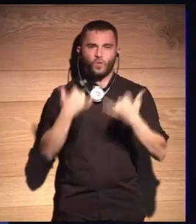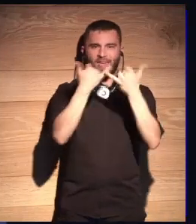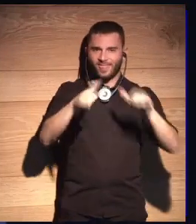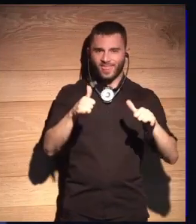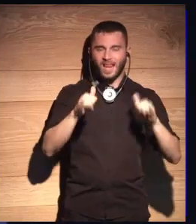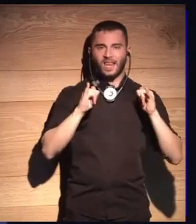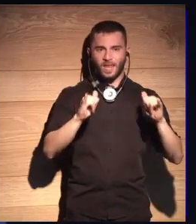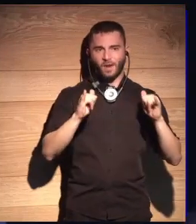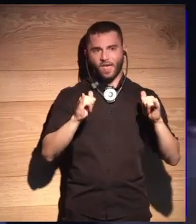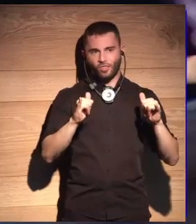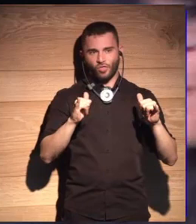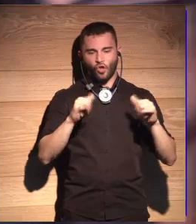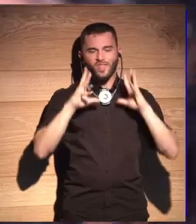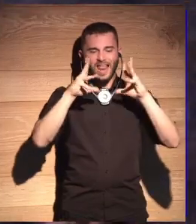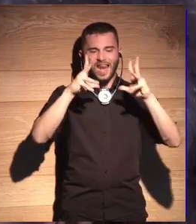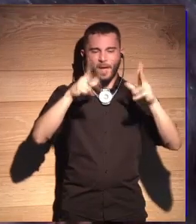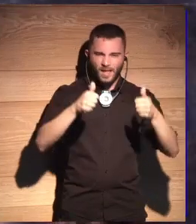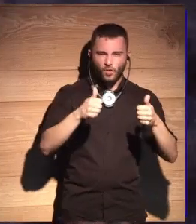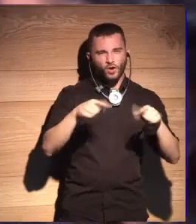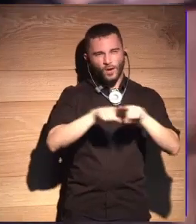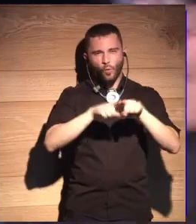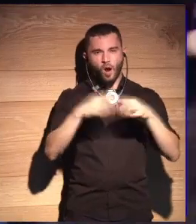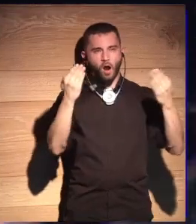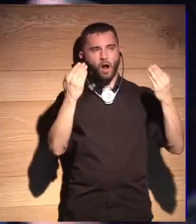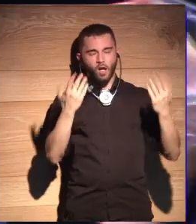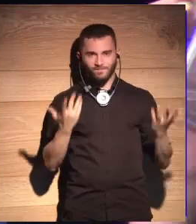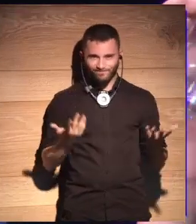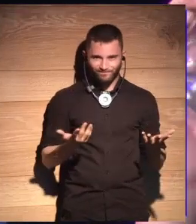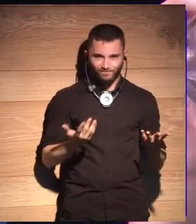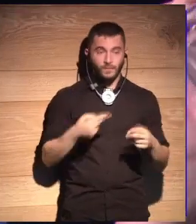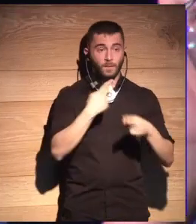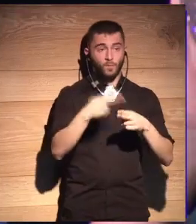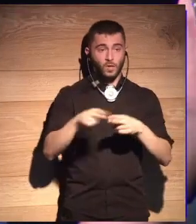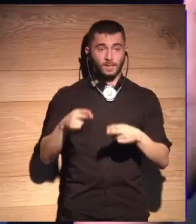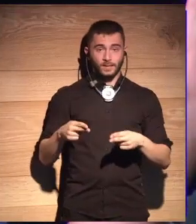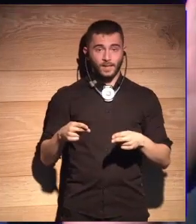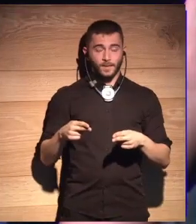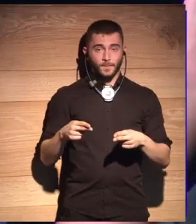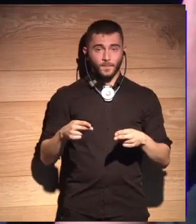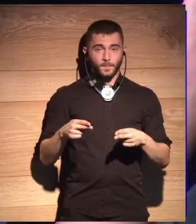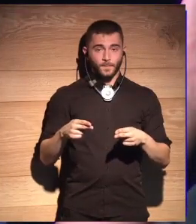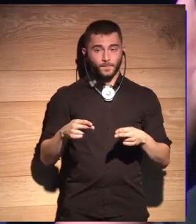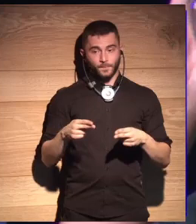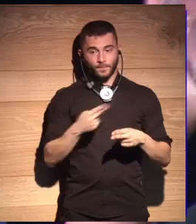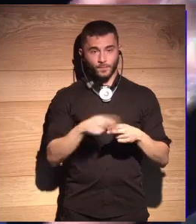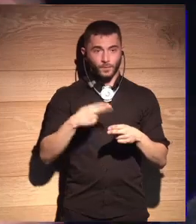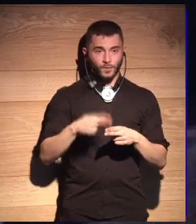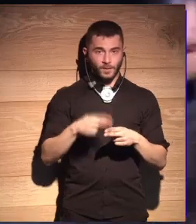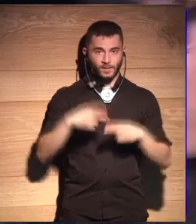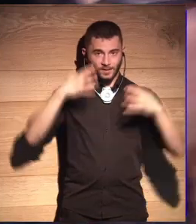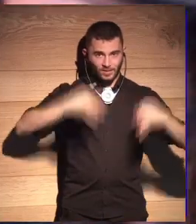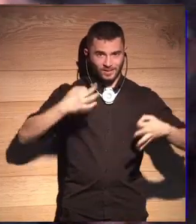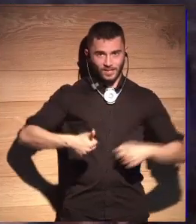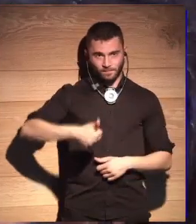of violence in the sense that politics is most authentic when it moves at very high